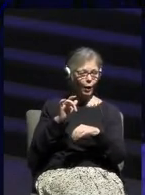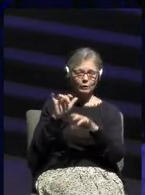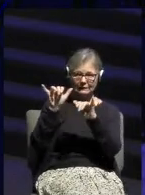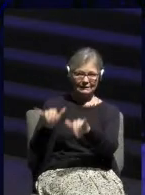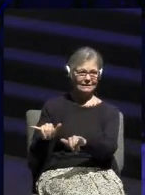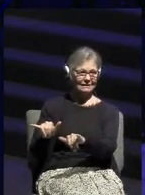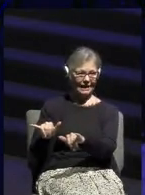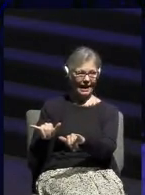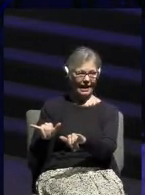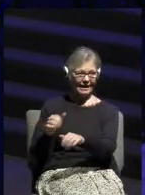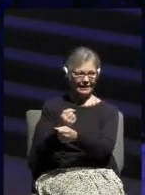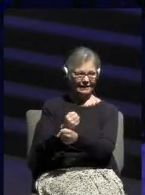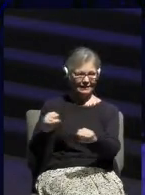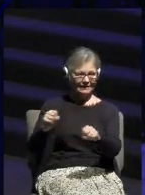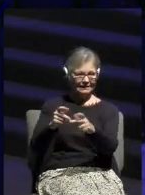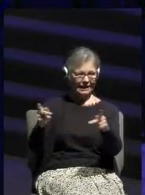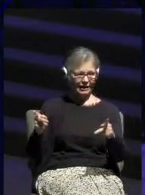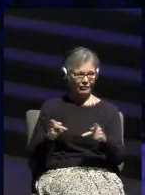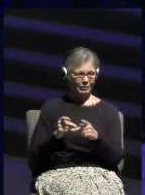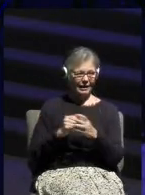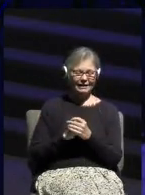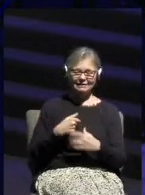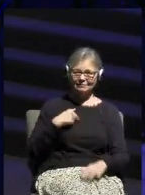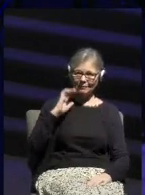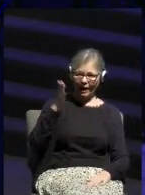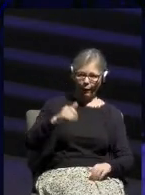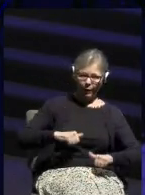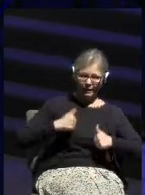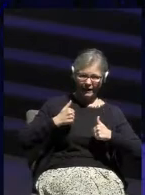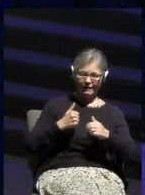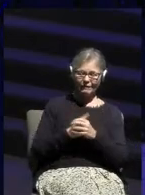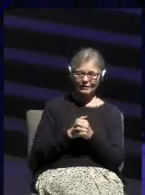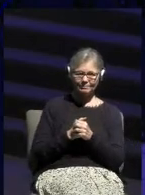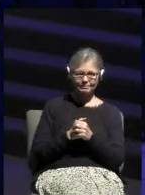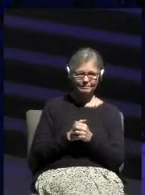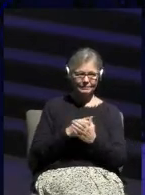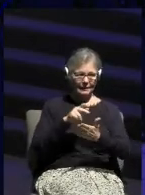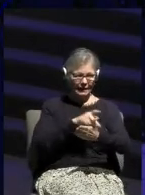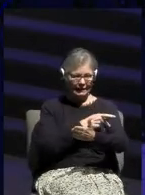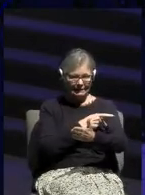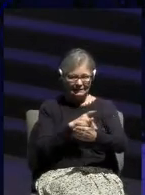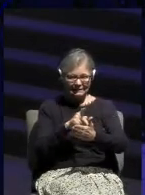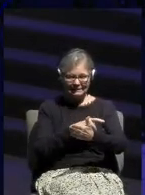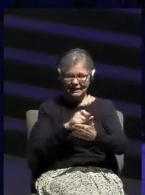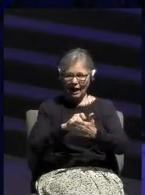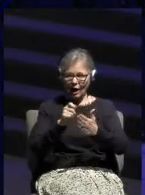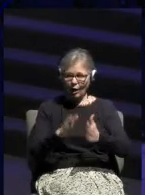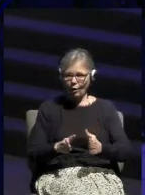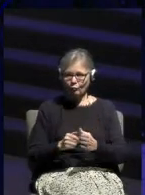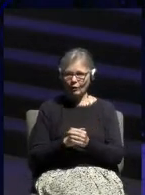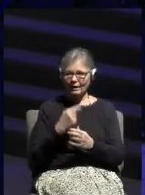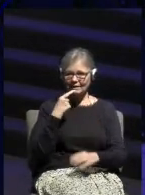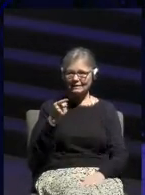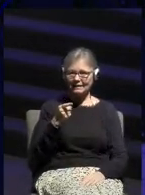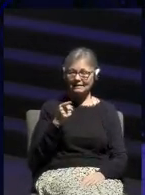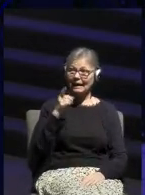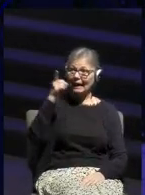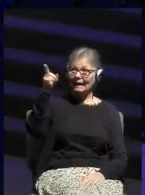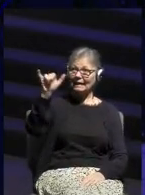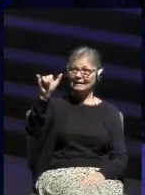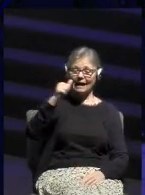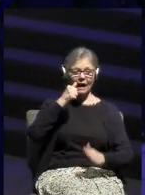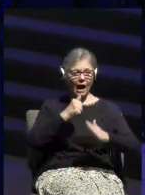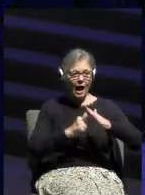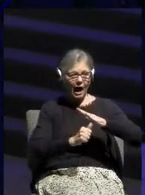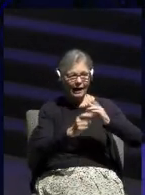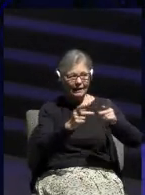Right? I don't want to visit it. I want to live in it. The psalmist also describes God as a hiding place.